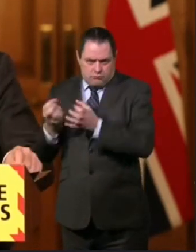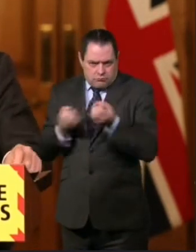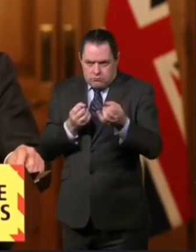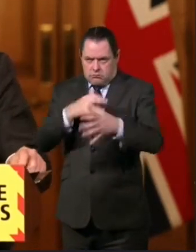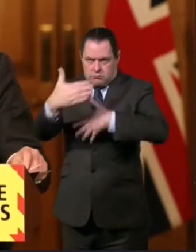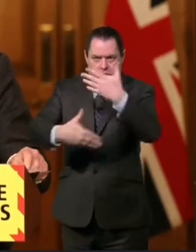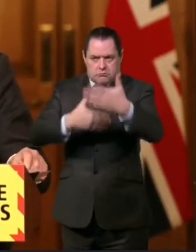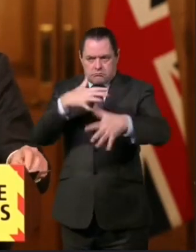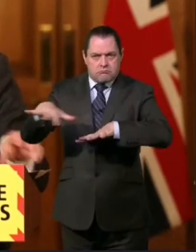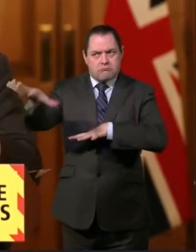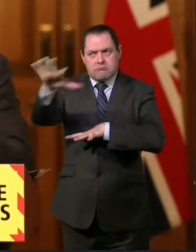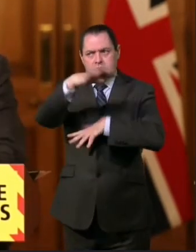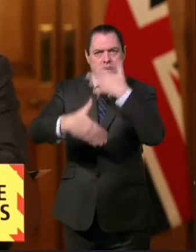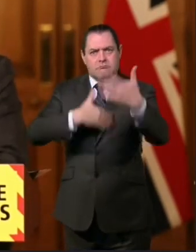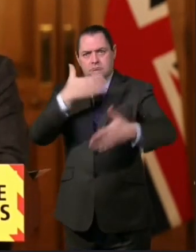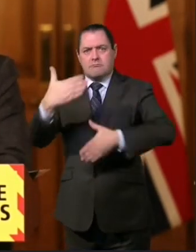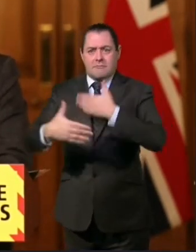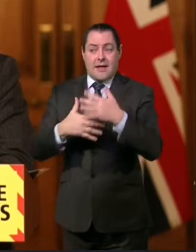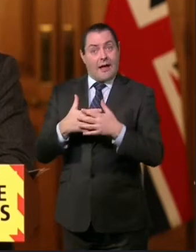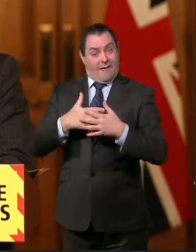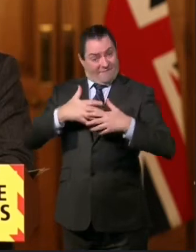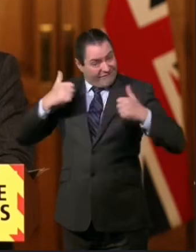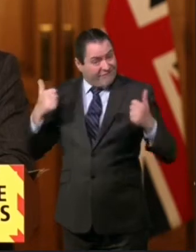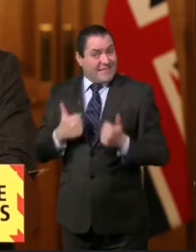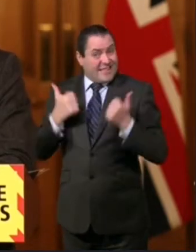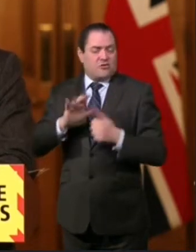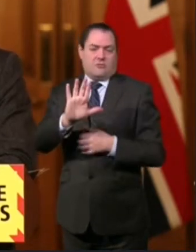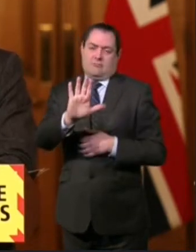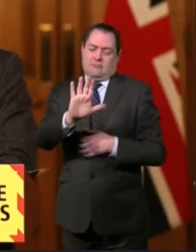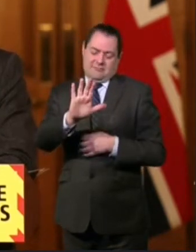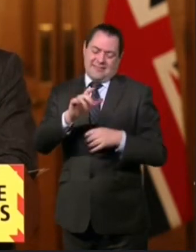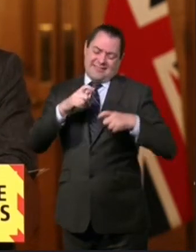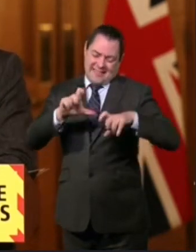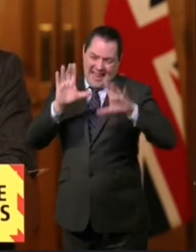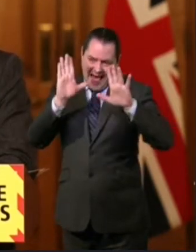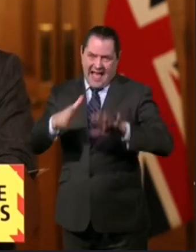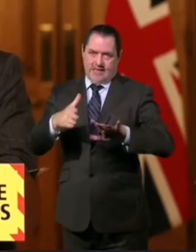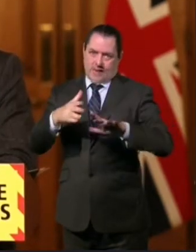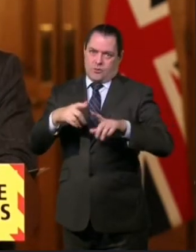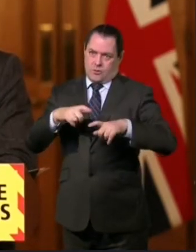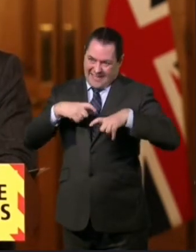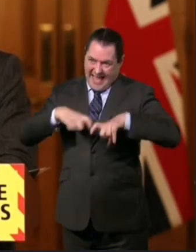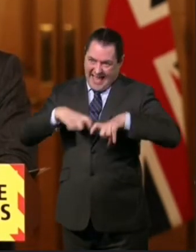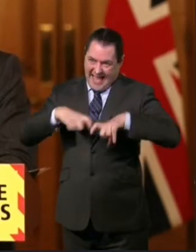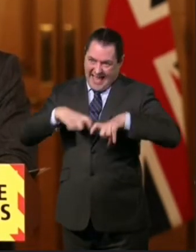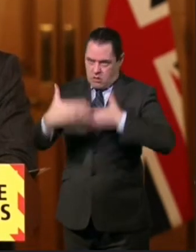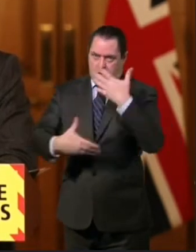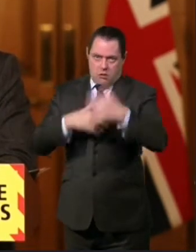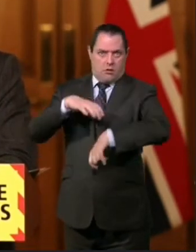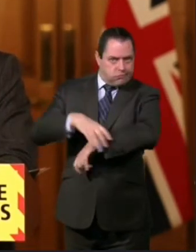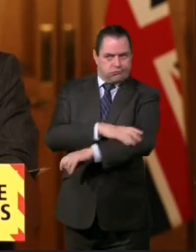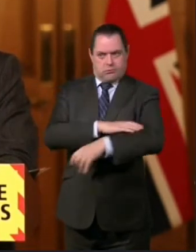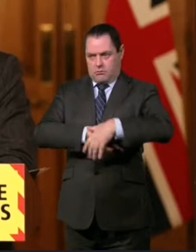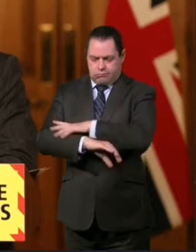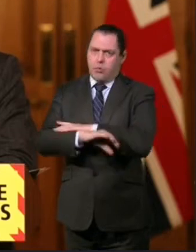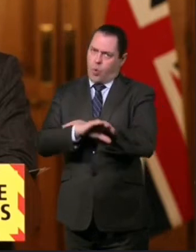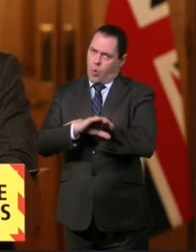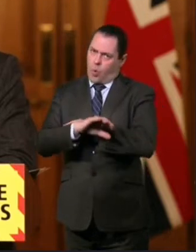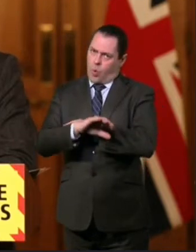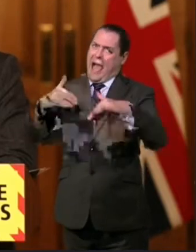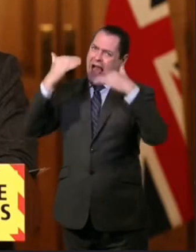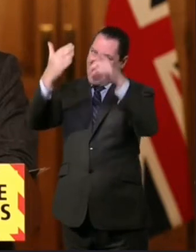target remains very stretching indeed, but we remain on track to reach our goal of offering a